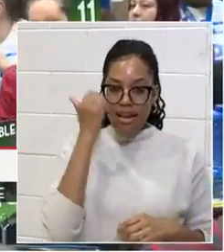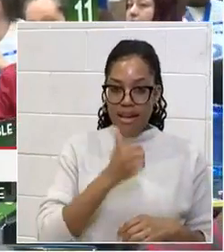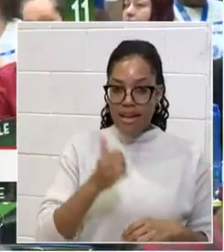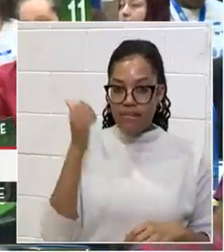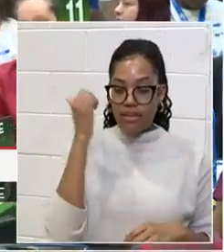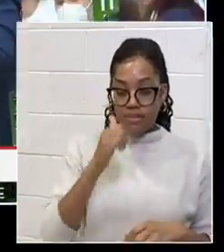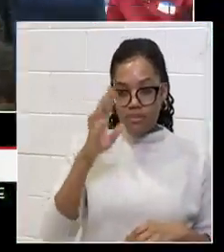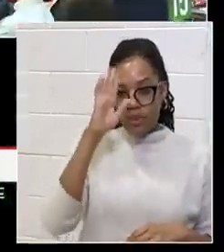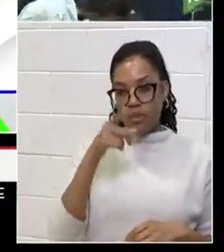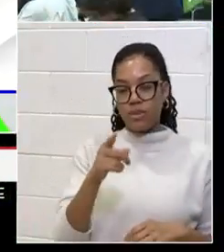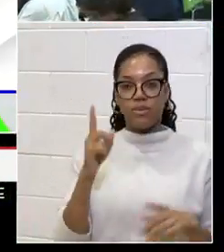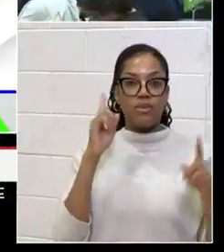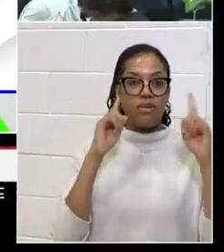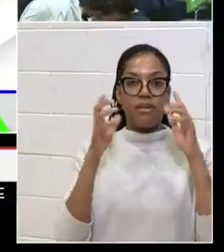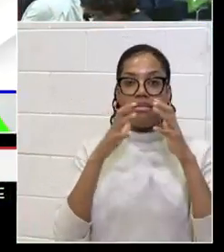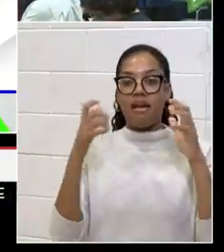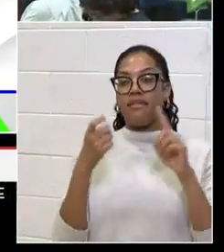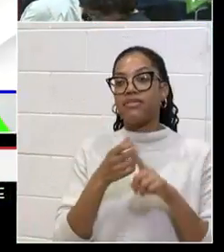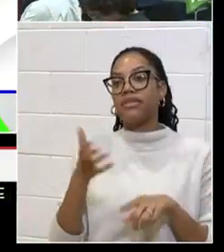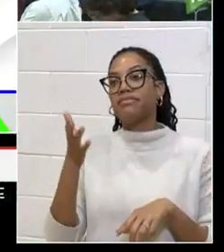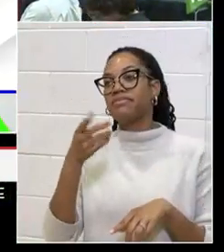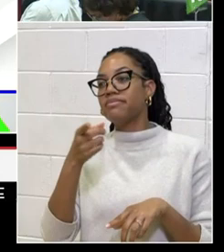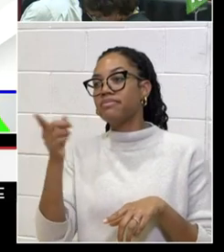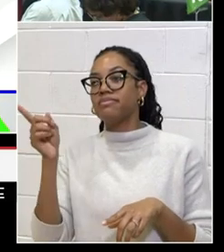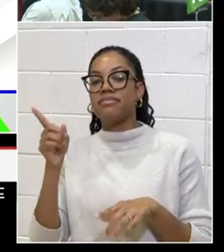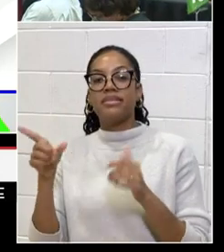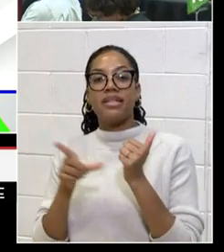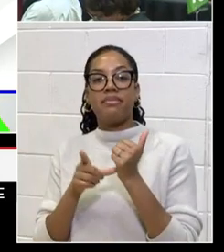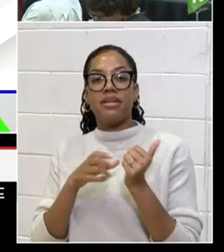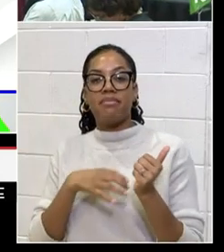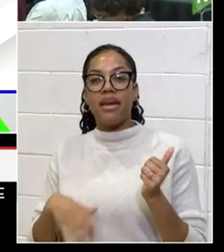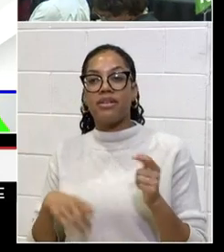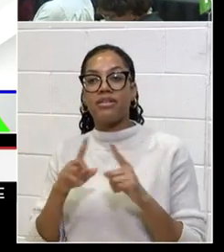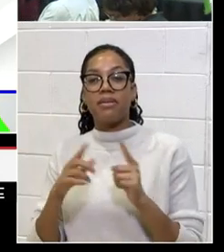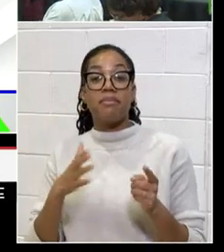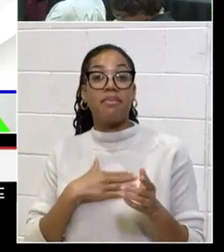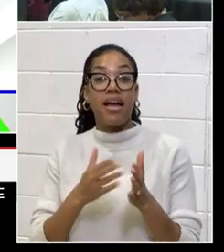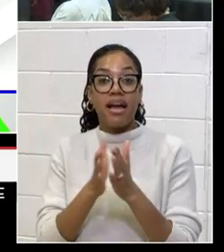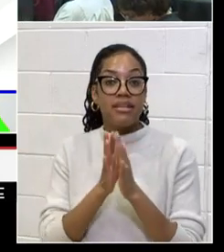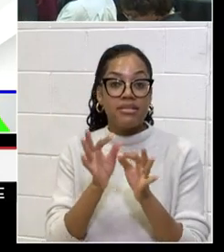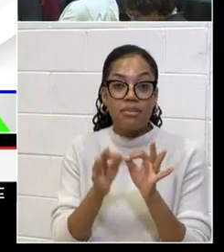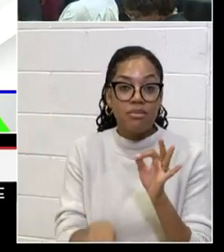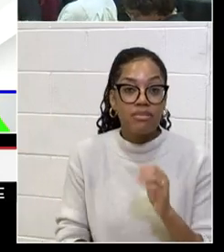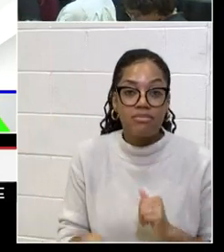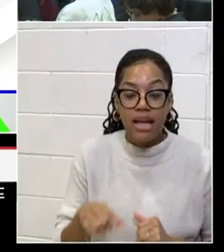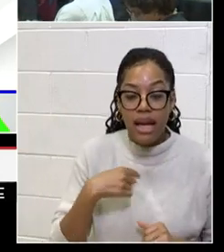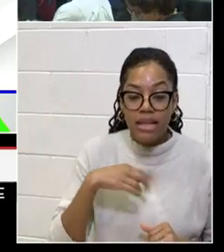lot from my fellow deputy mayors, but my ask is simple. I need $7.